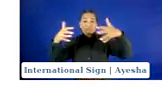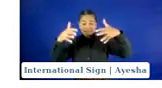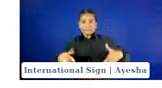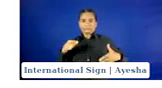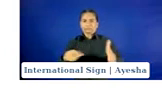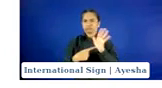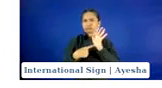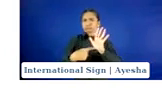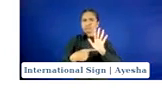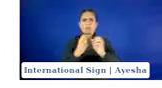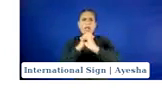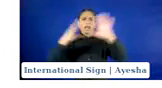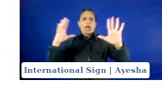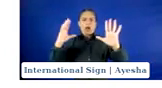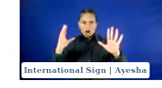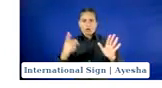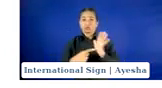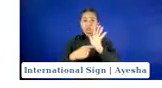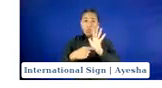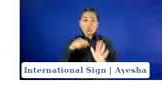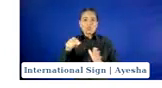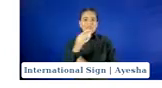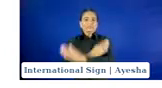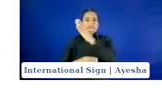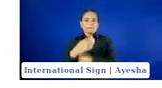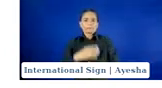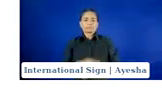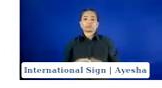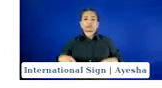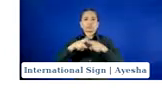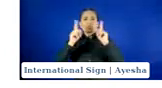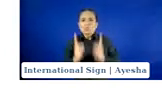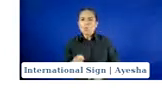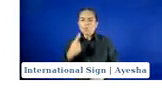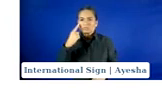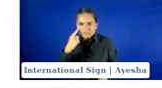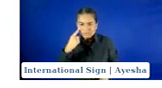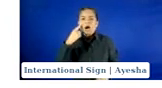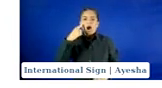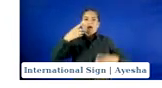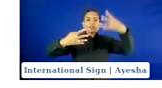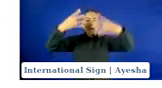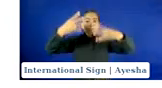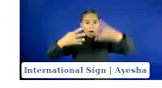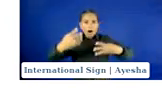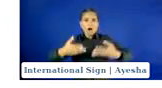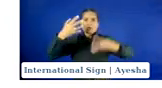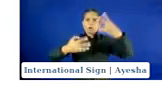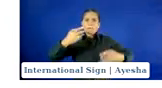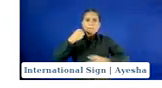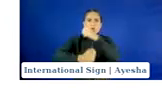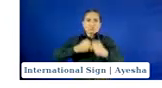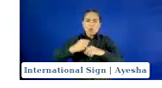numbers increasing very rapidly. So in our disability assessment and registration, we believe